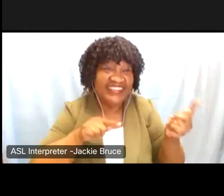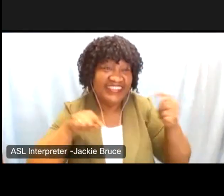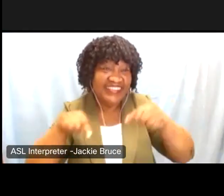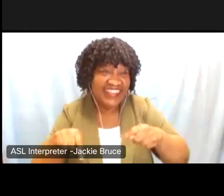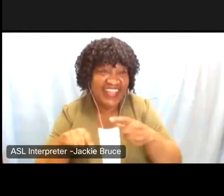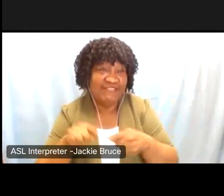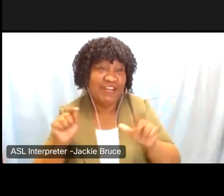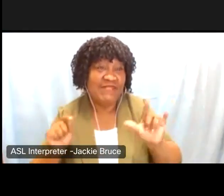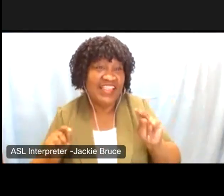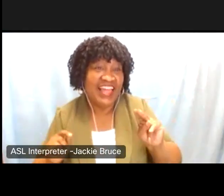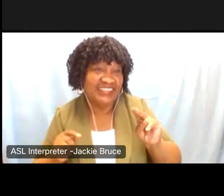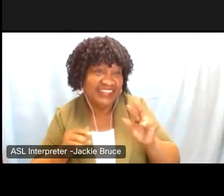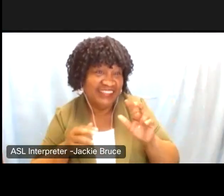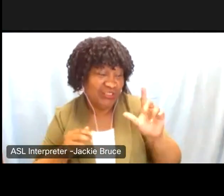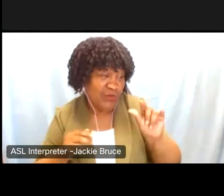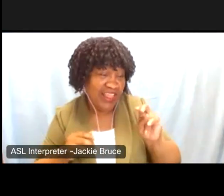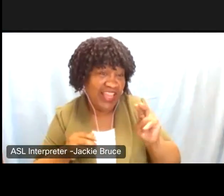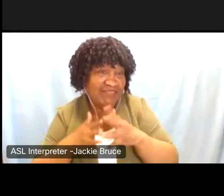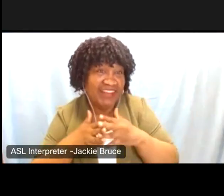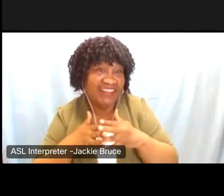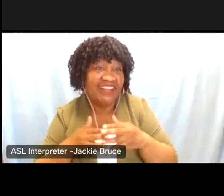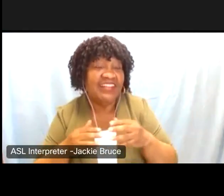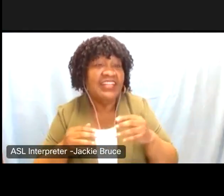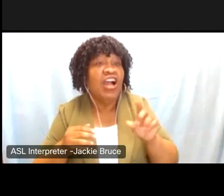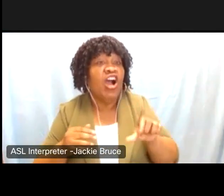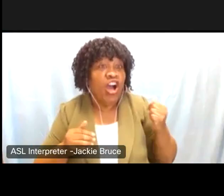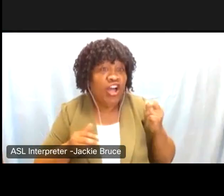Latin America and not like the others who came